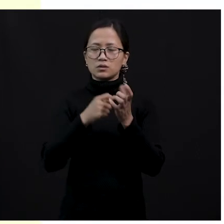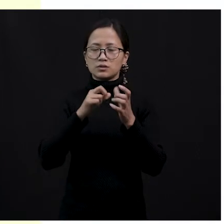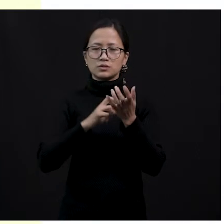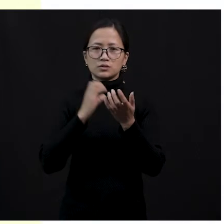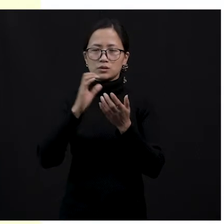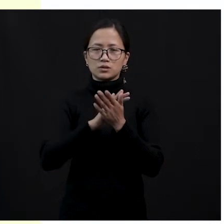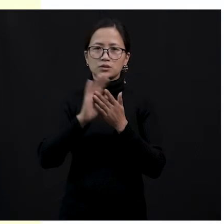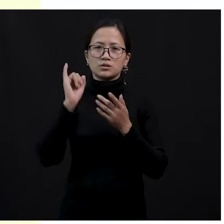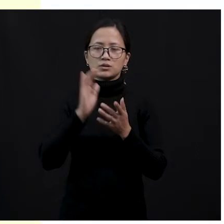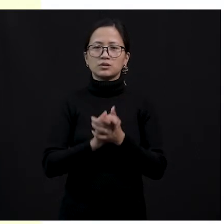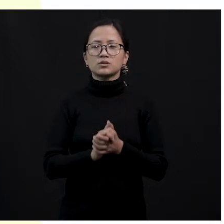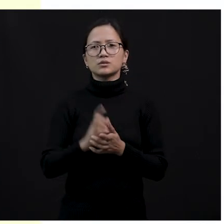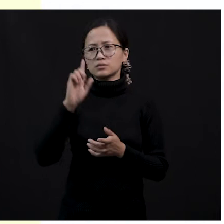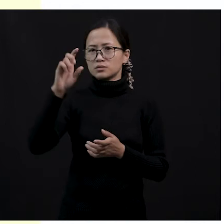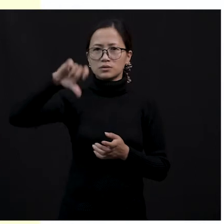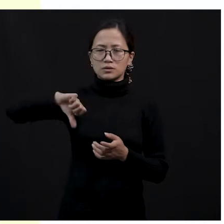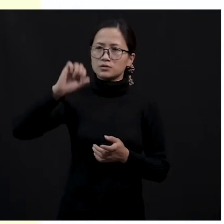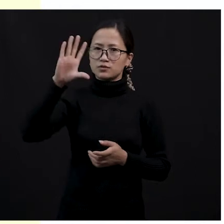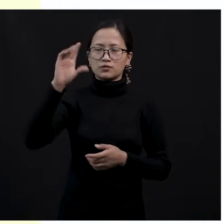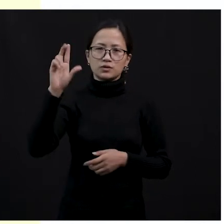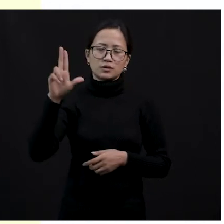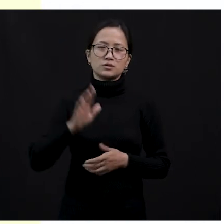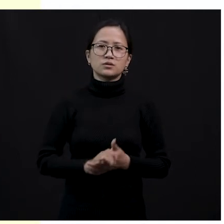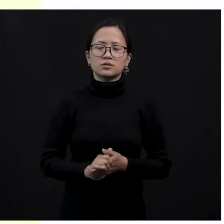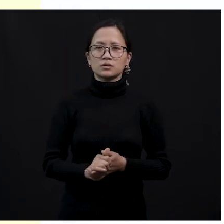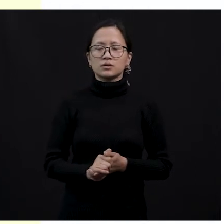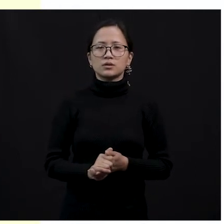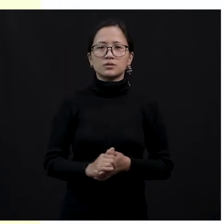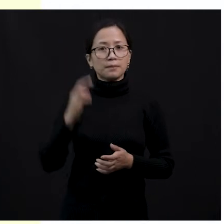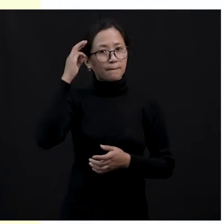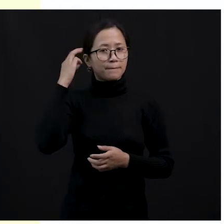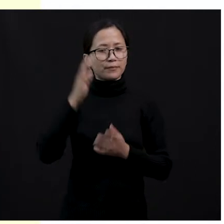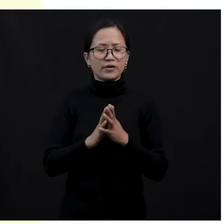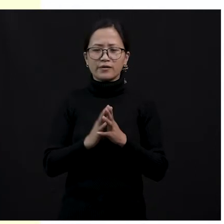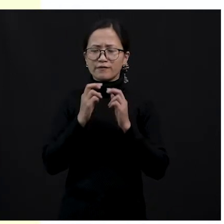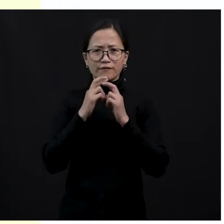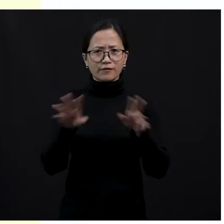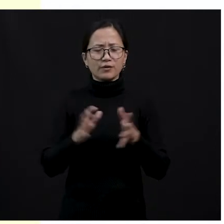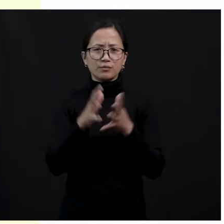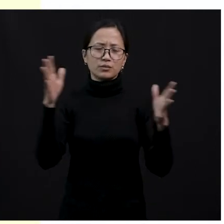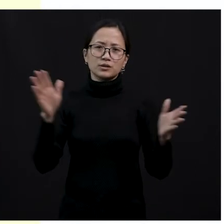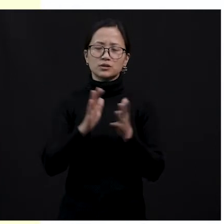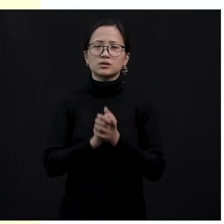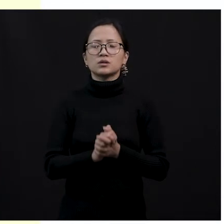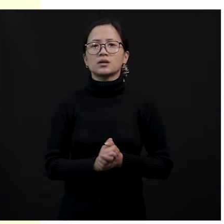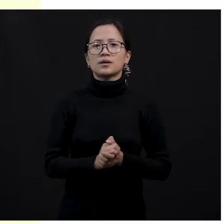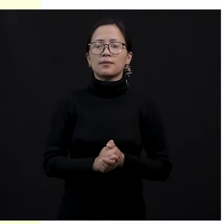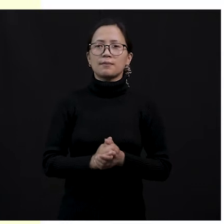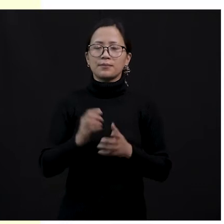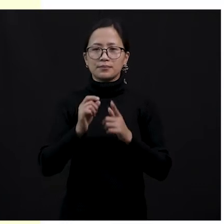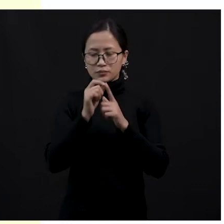in the year 1958. His memory was very much intact. But this is a trick played by his old